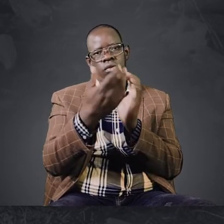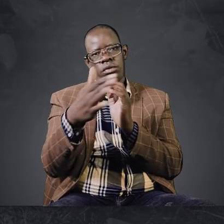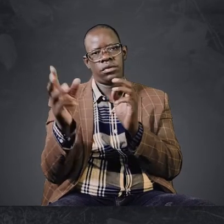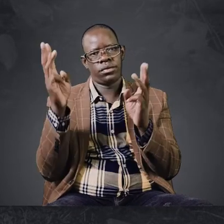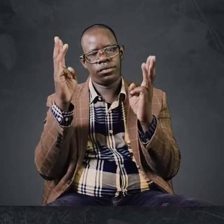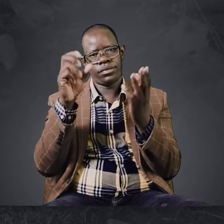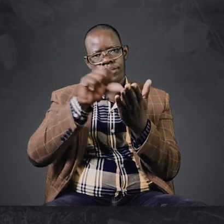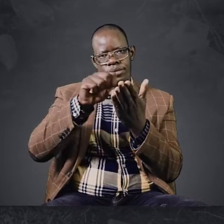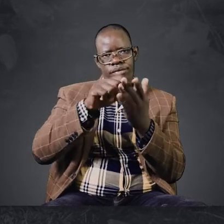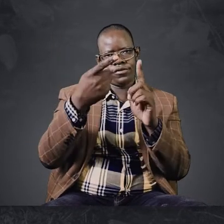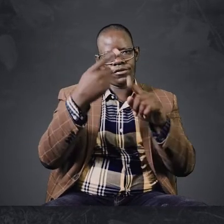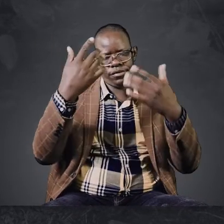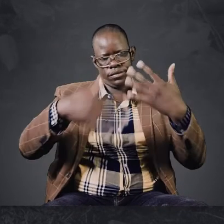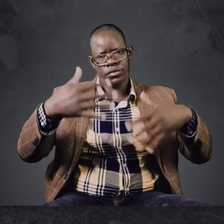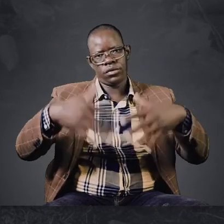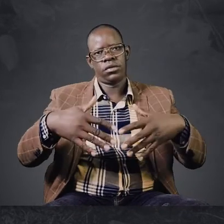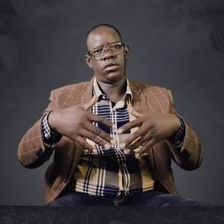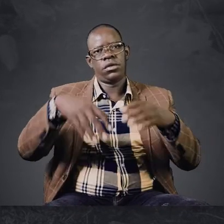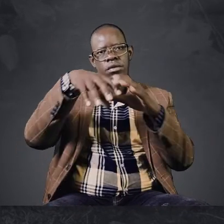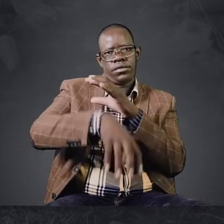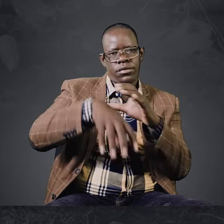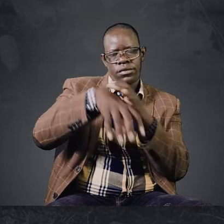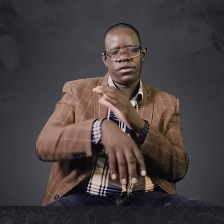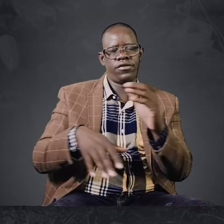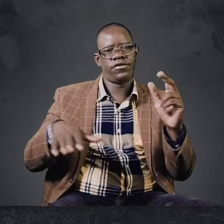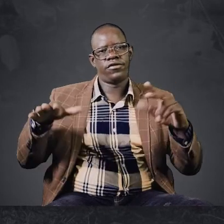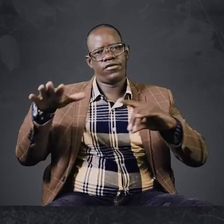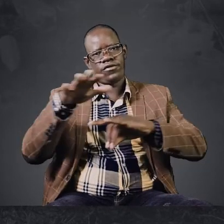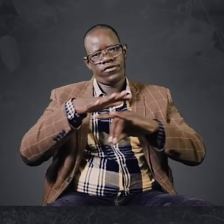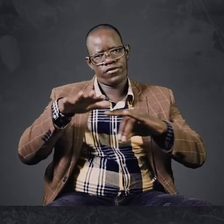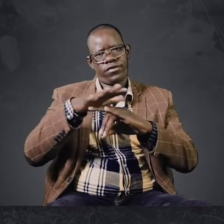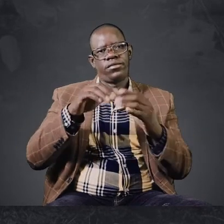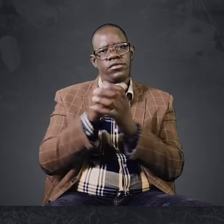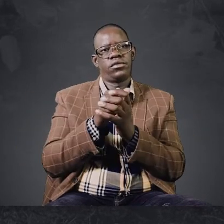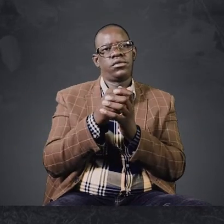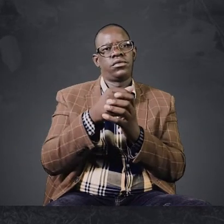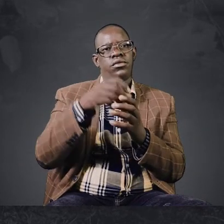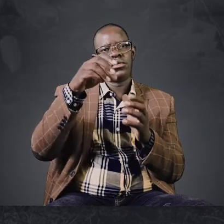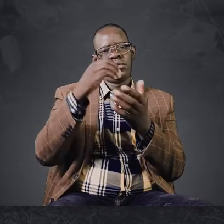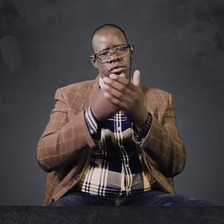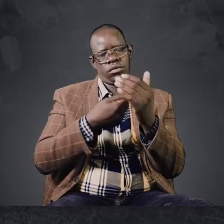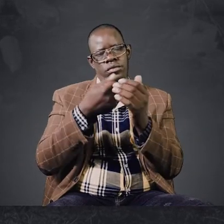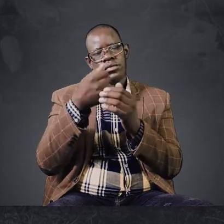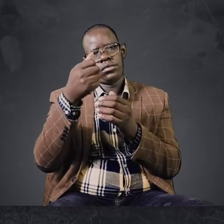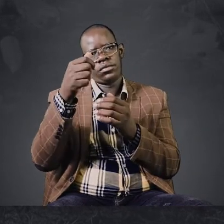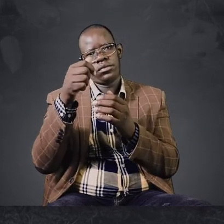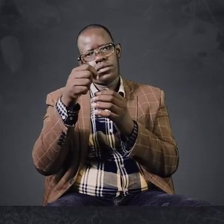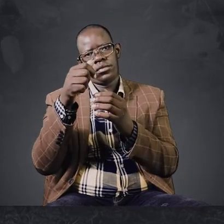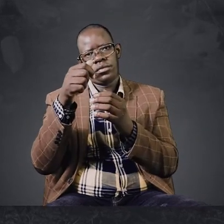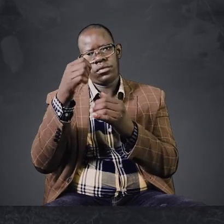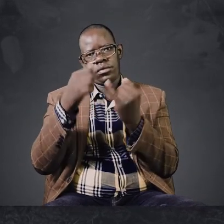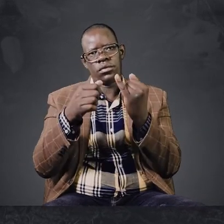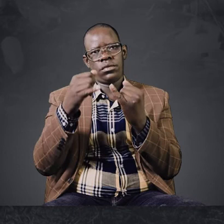Water pollution comes from industries, mining, and farming, and also from oil tankers. Land